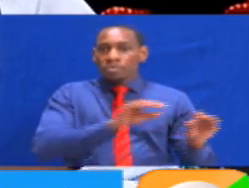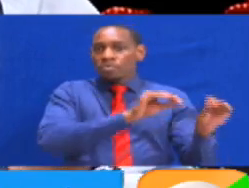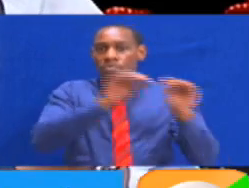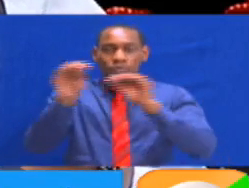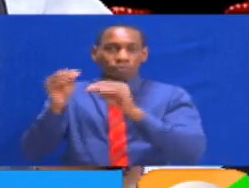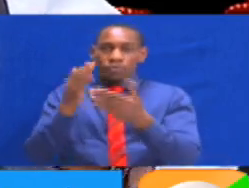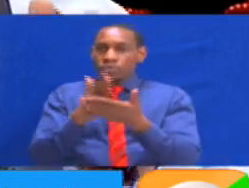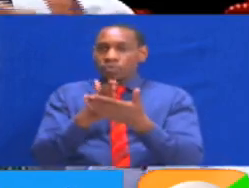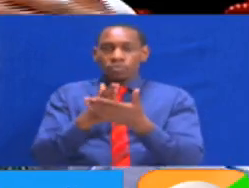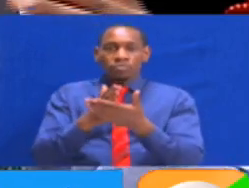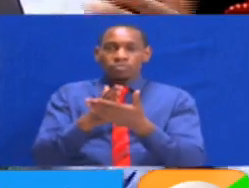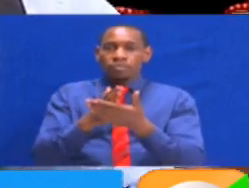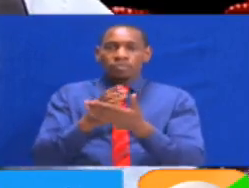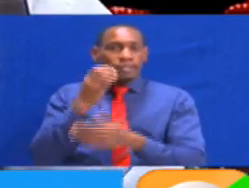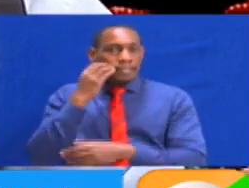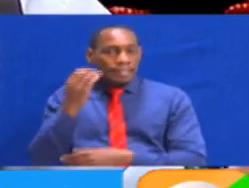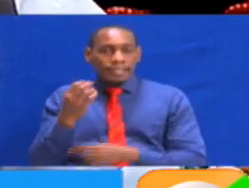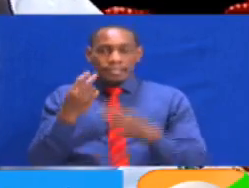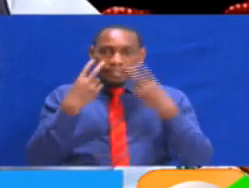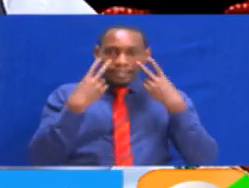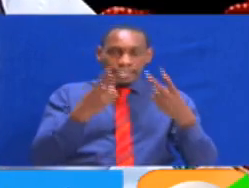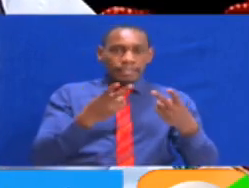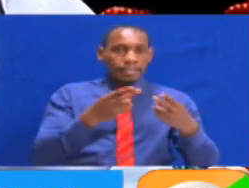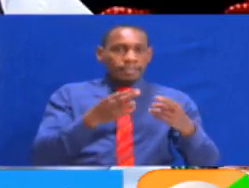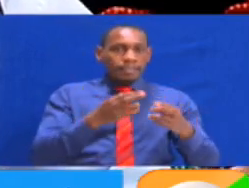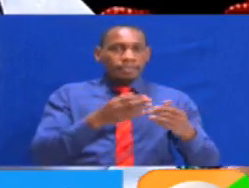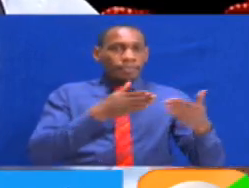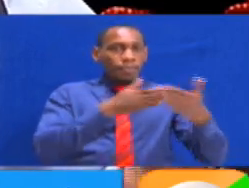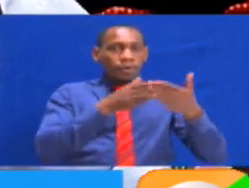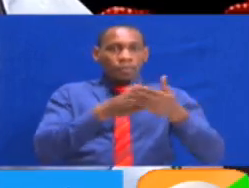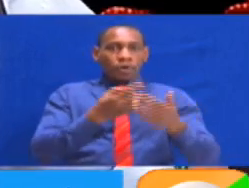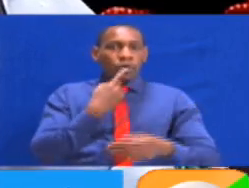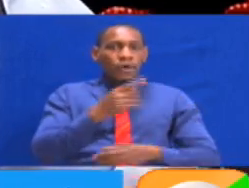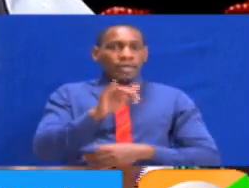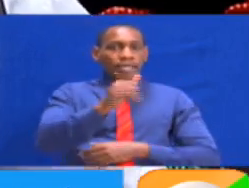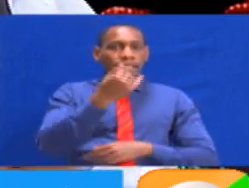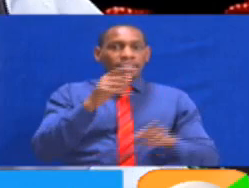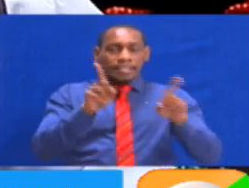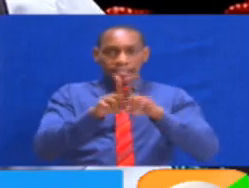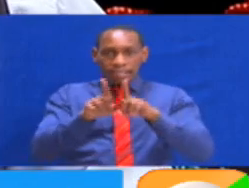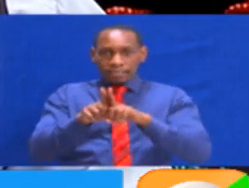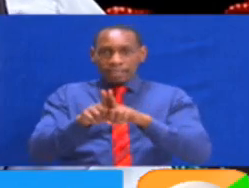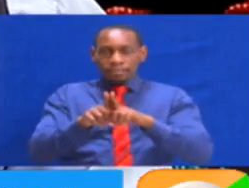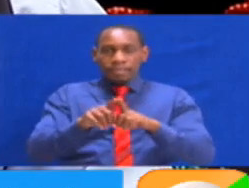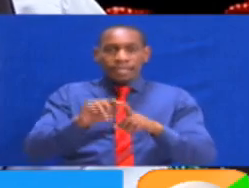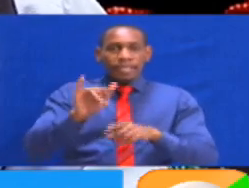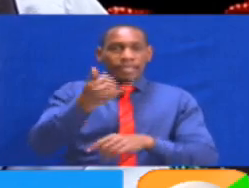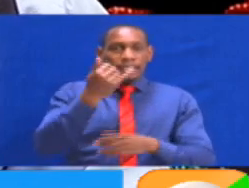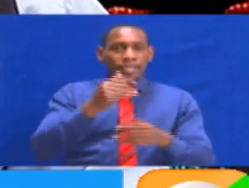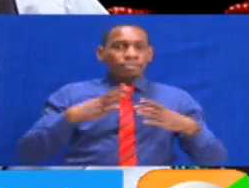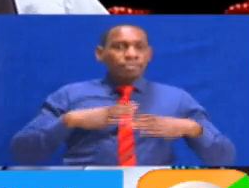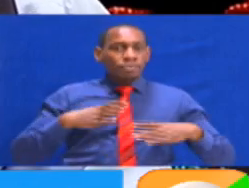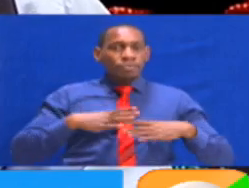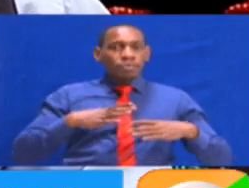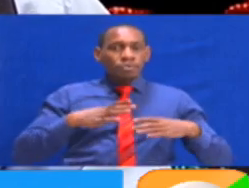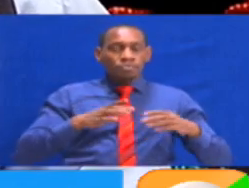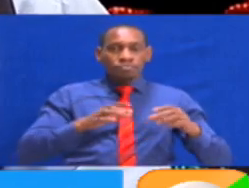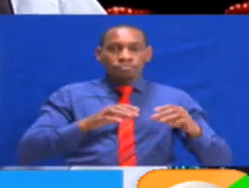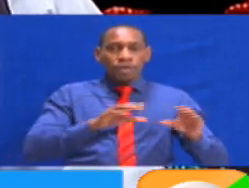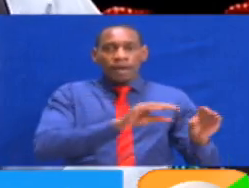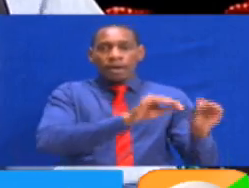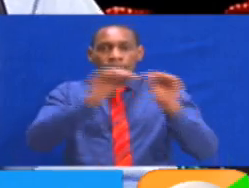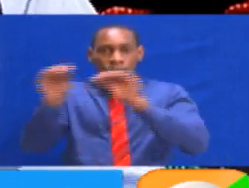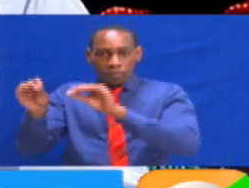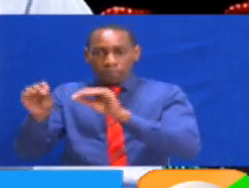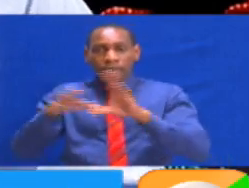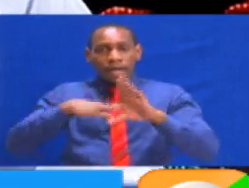hear of restrictions being imposed on Eastleigh, but the same evening there's so much movement out of the same